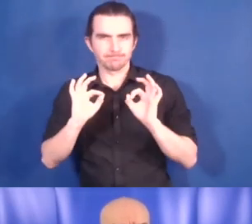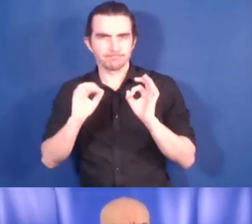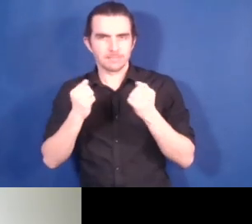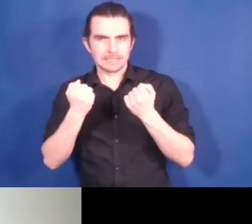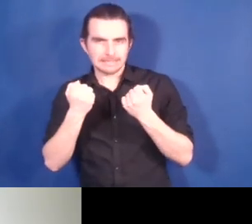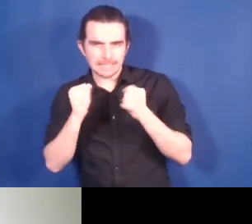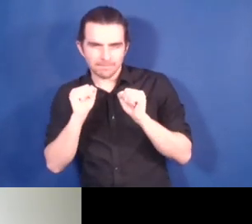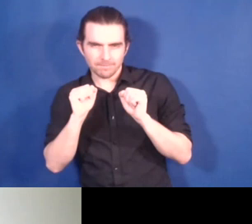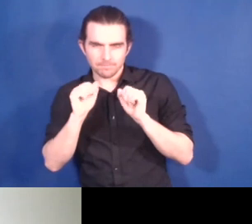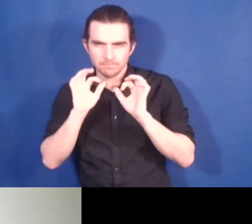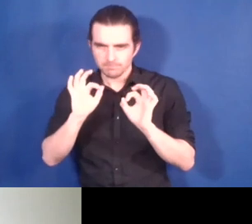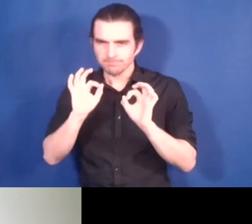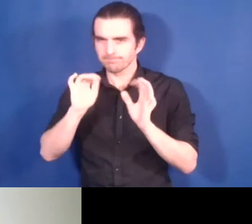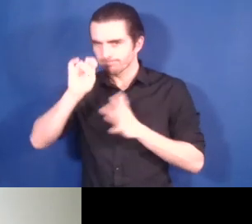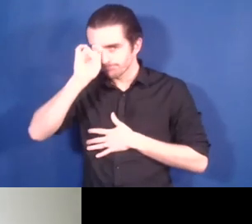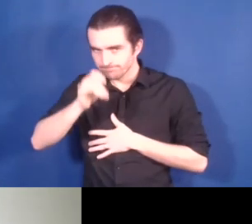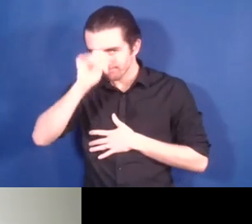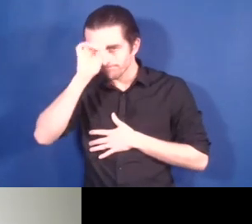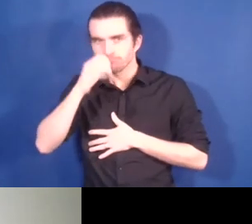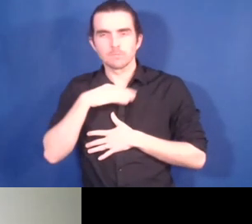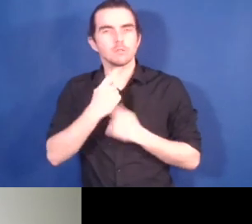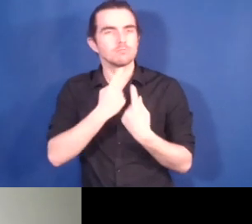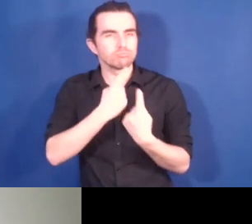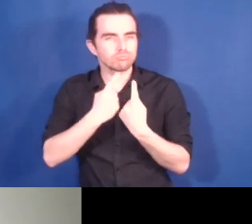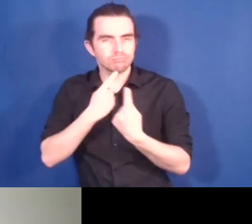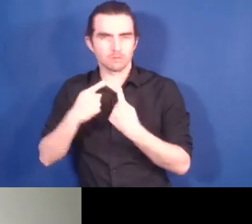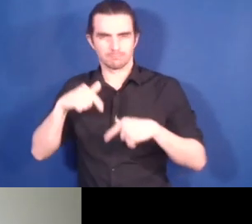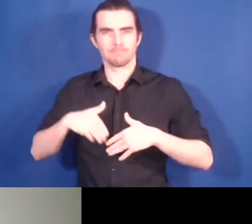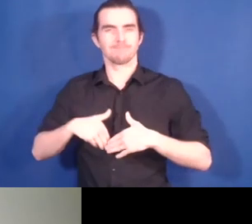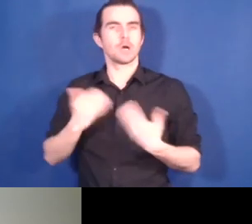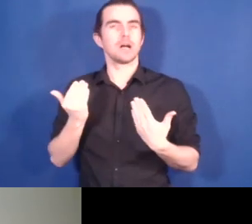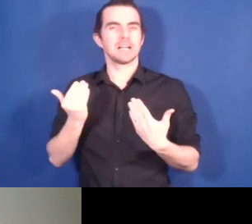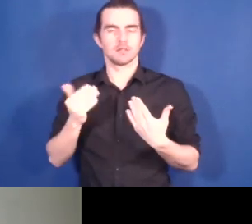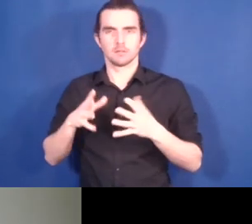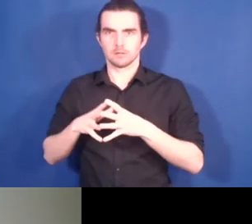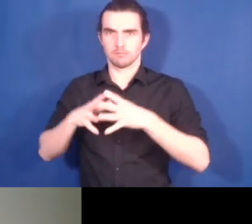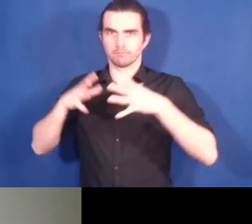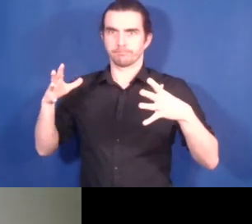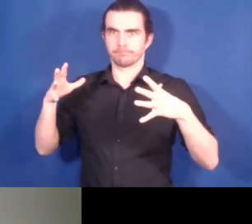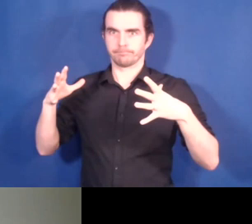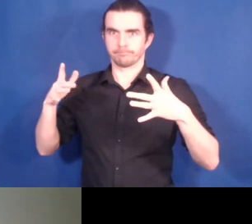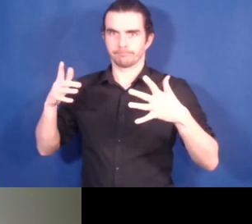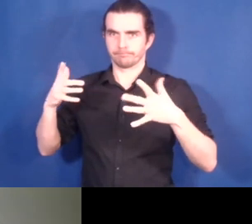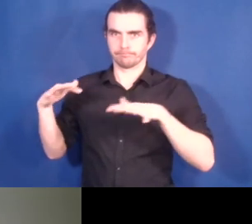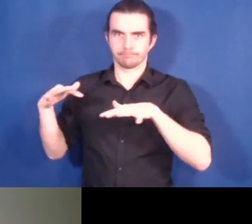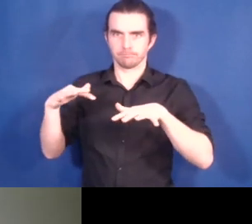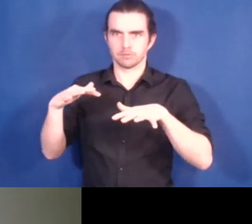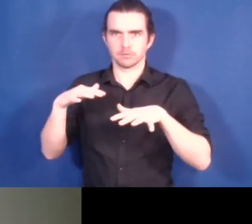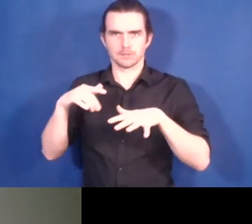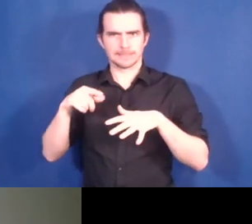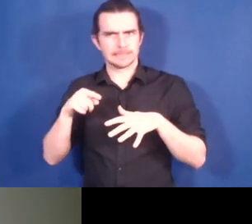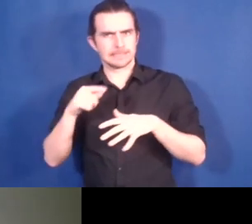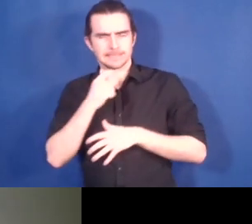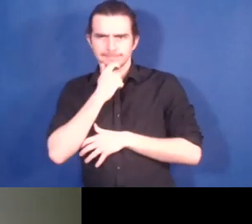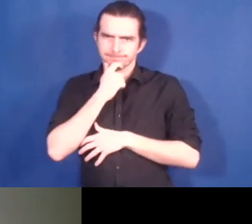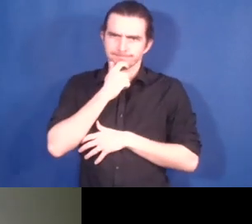repatriation related to the Security Council and peace and root causes. So as this is a conversation on solutions, I want